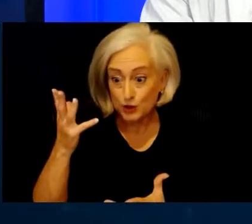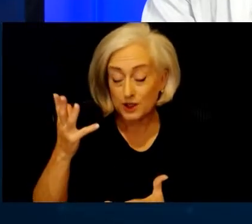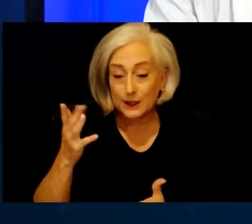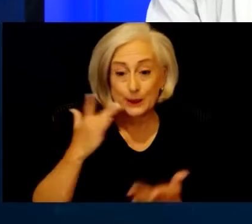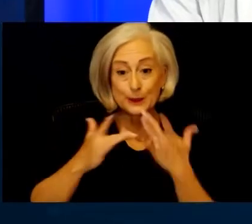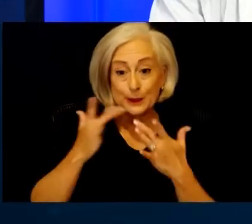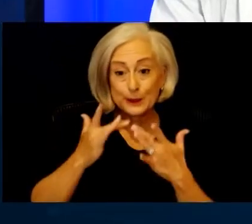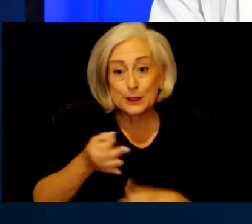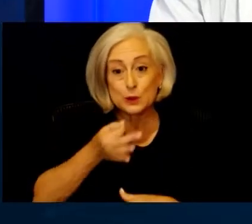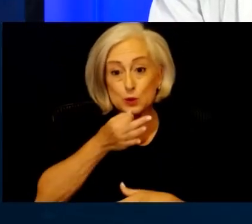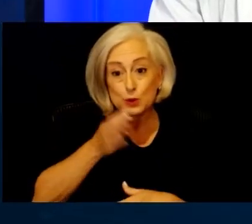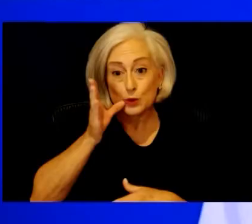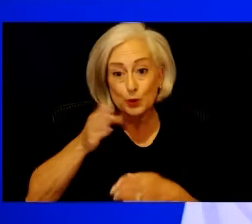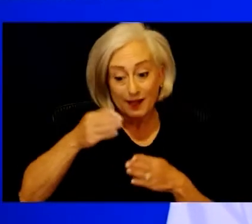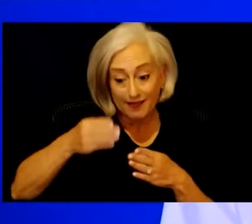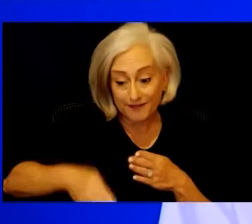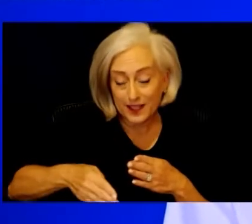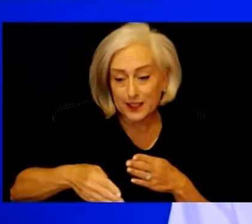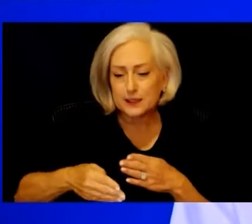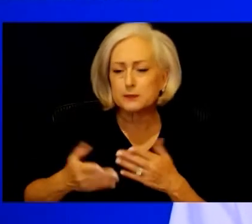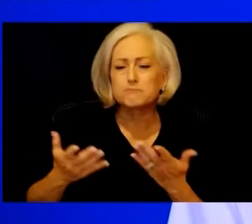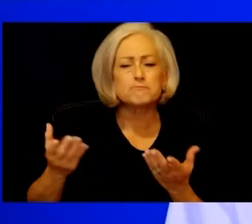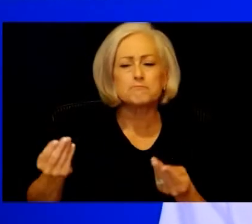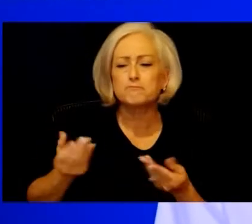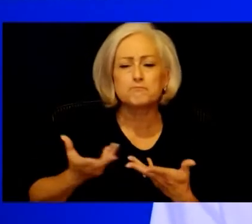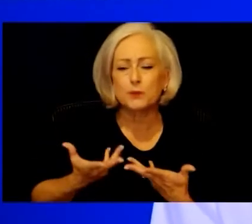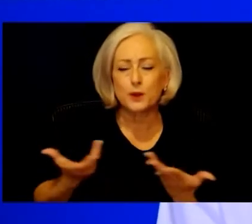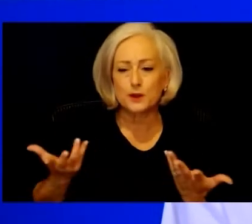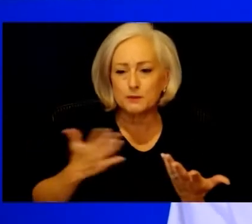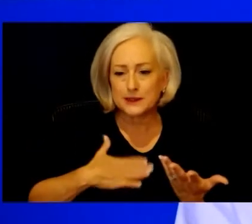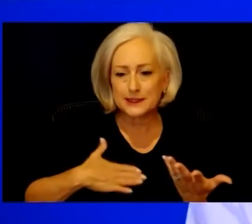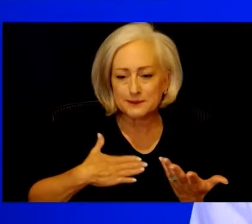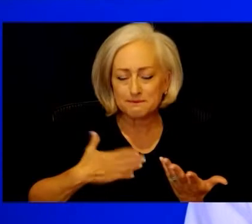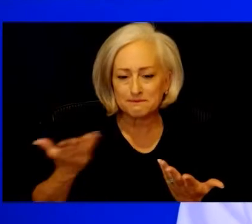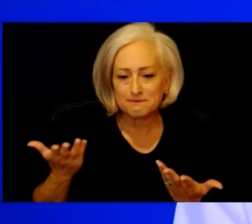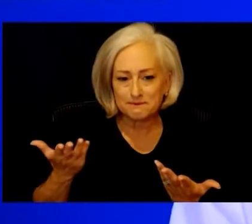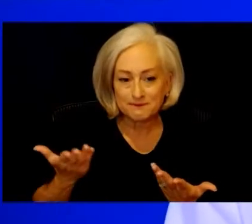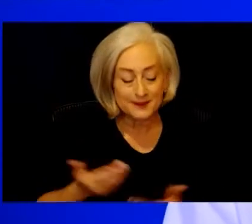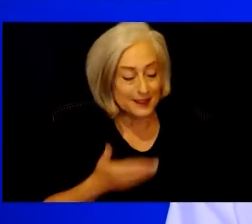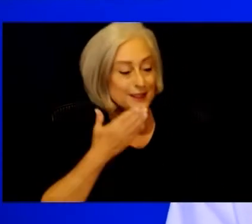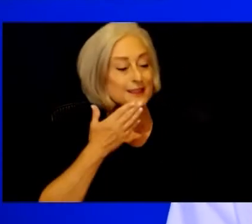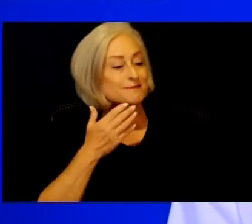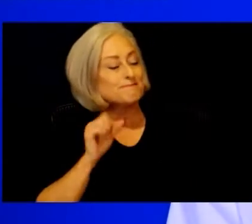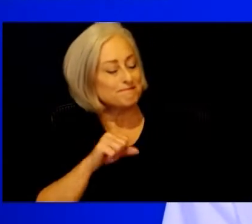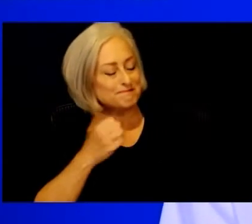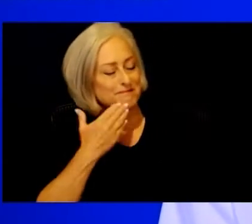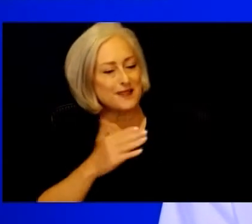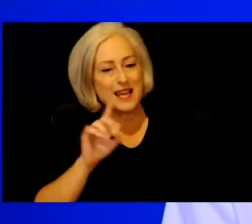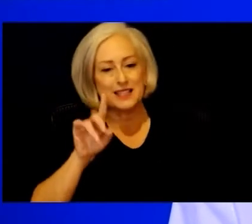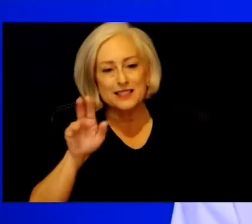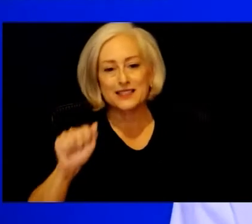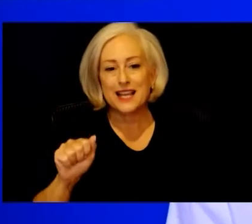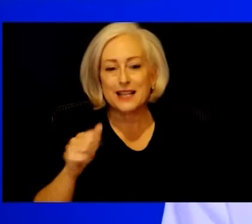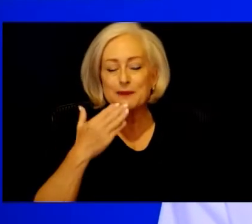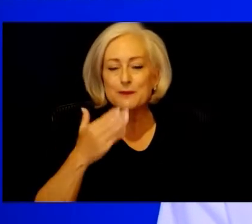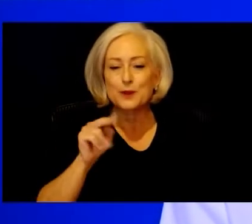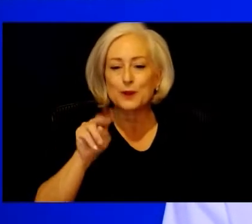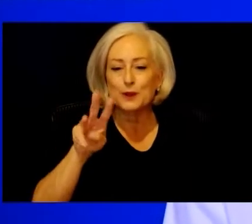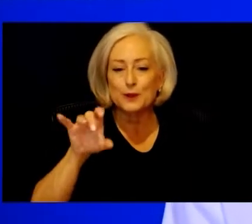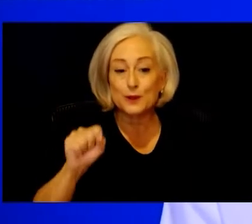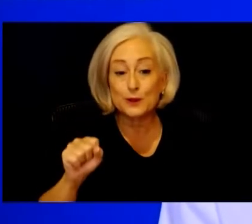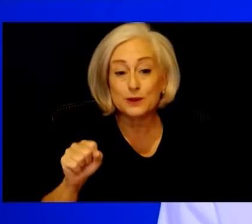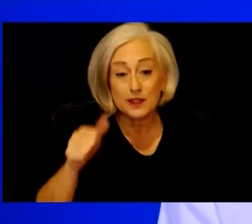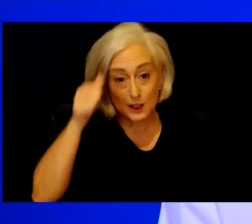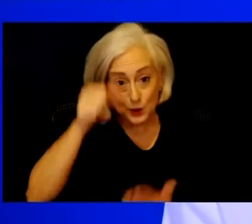for that? Thanks, Dana. You know, that is good news. And if you recall, this contrast dye shortage was triggered by a